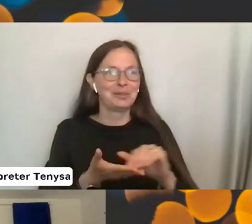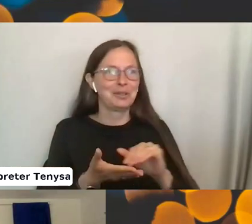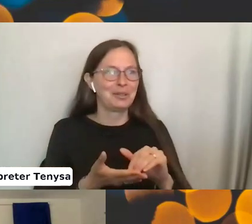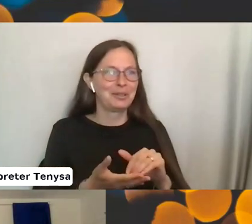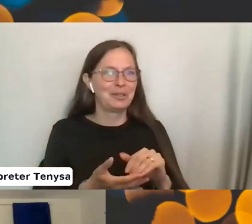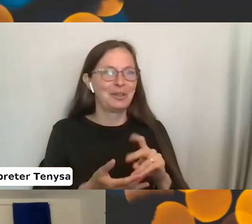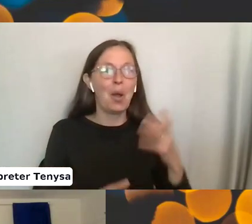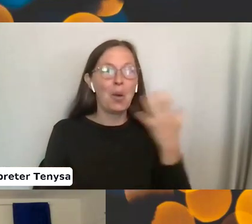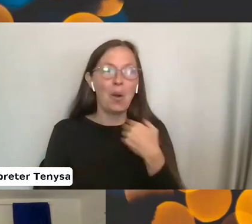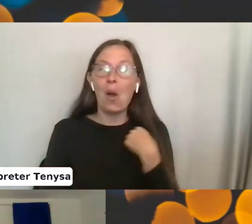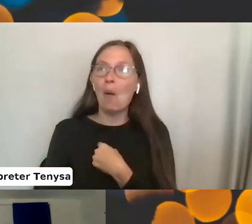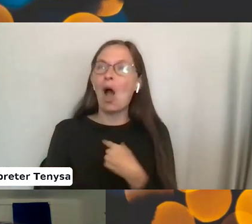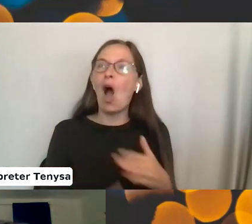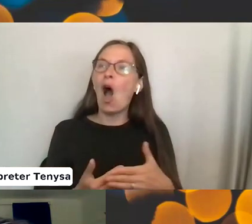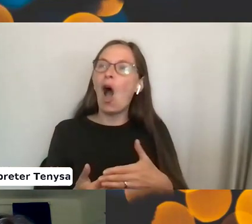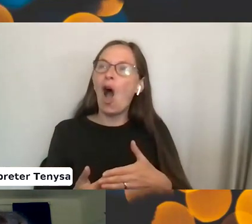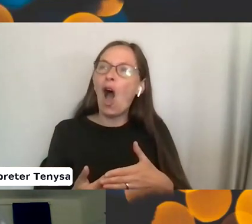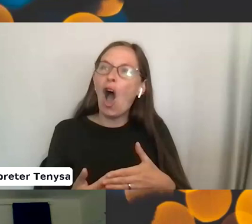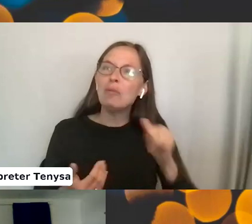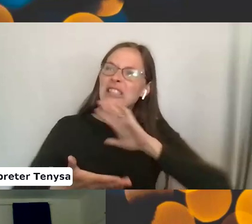raw dogged that intro. God damn it.